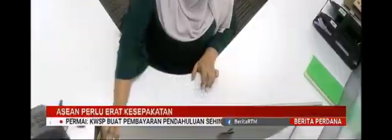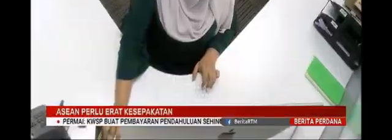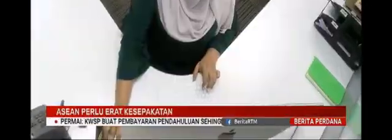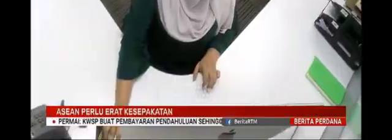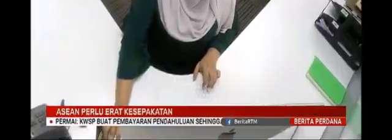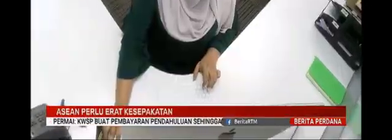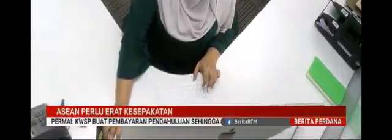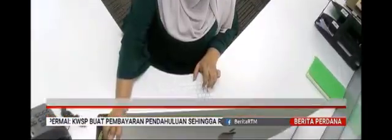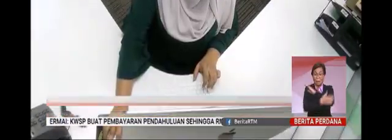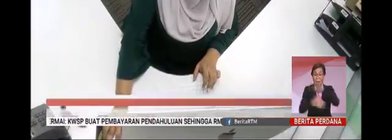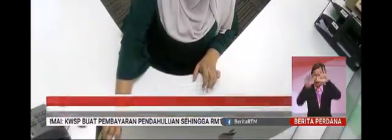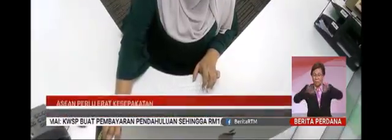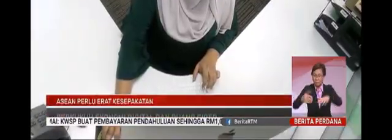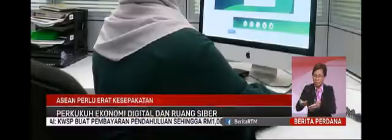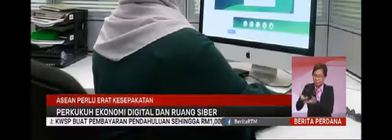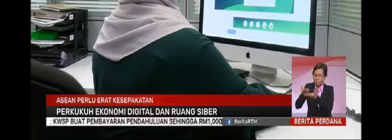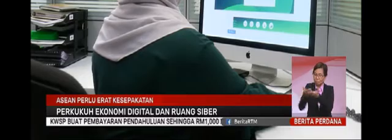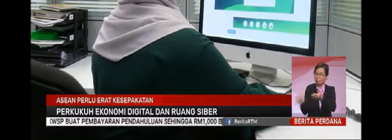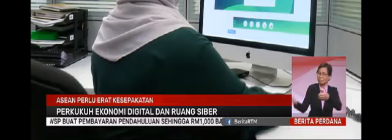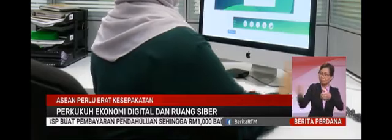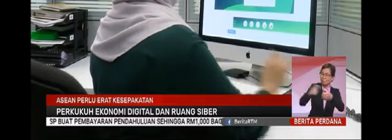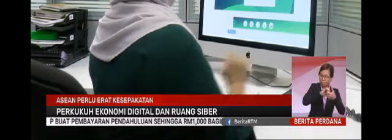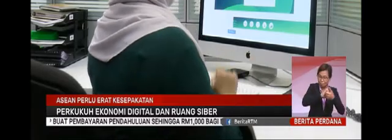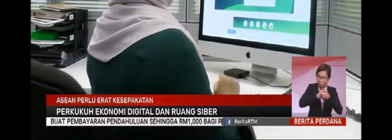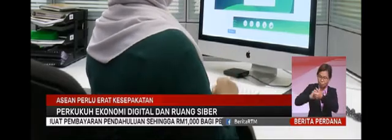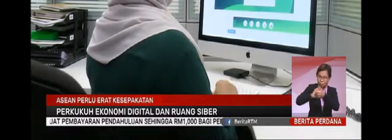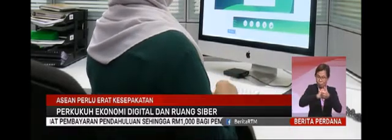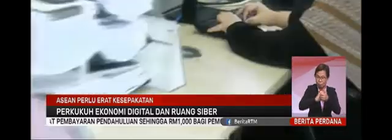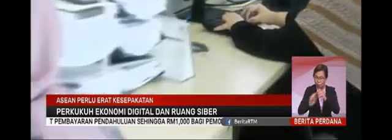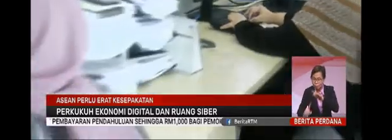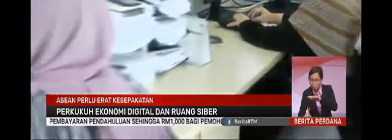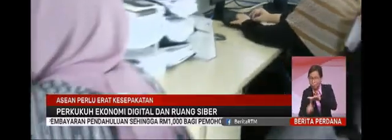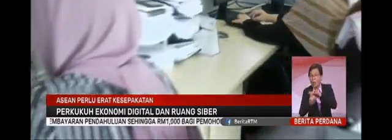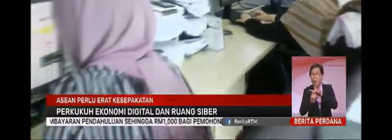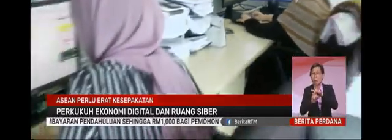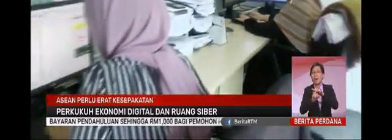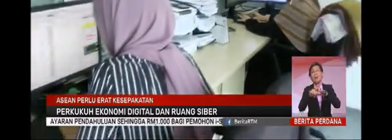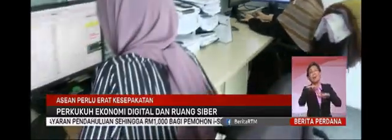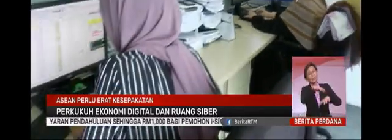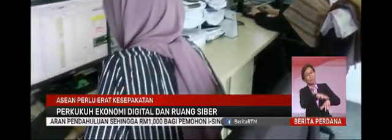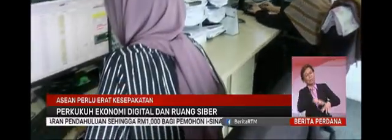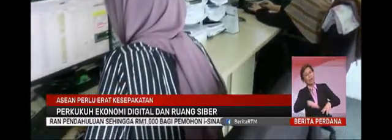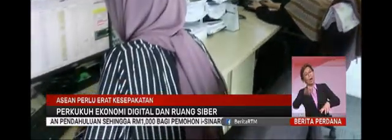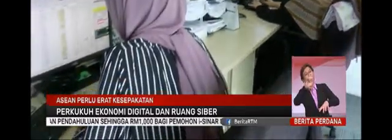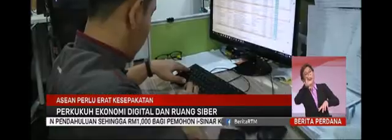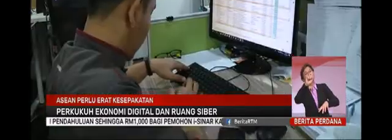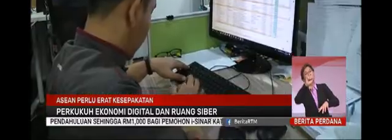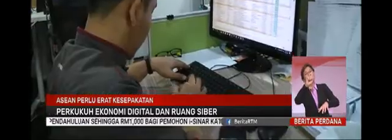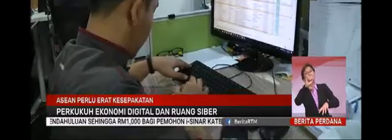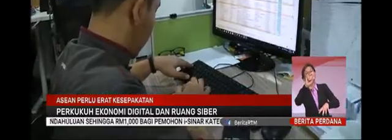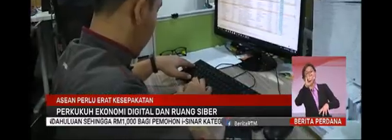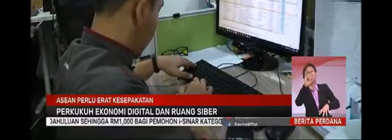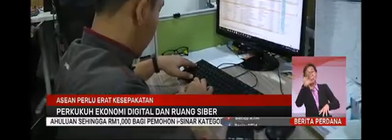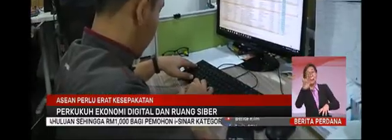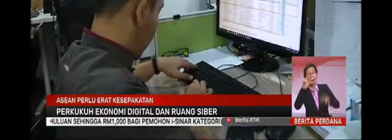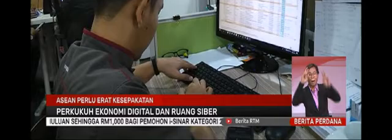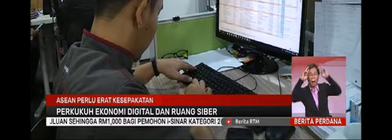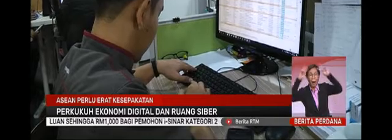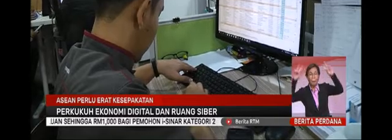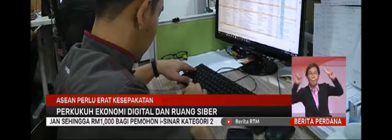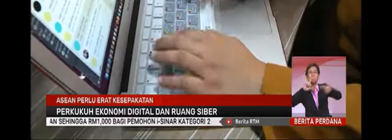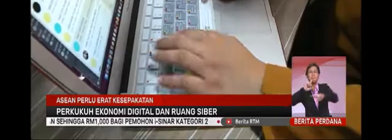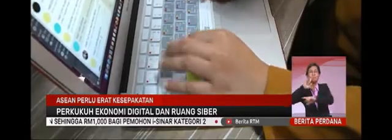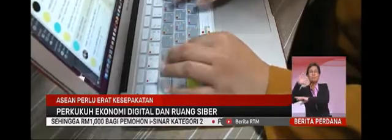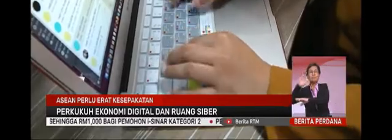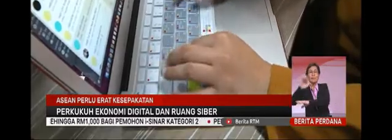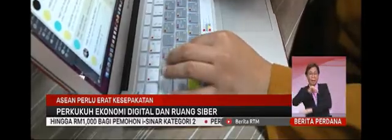Negara ASEAN juga disaran untuk menjalin kerjasama erat dalam mewujudkan ruang cyber yang aman dan terjamin. Ke arah itu, negara anggota